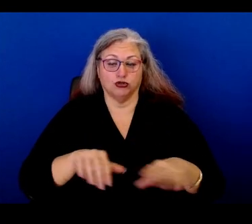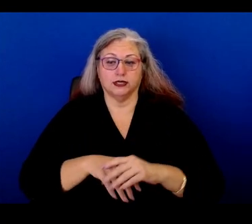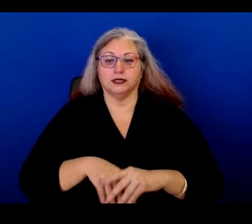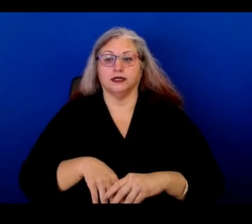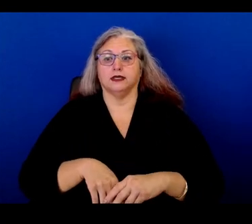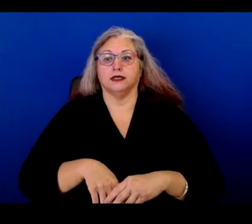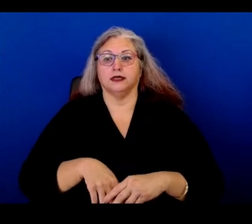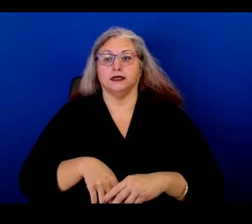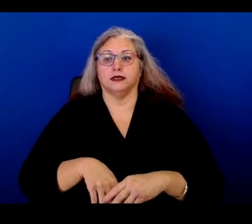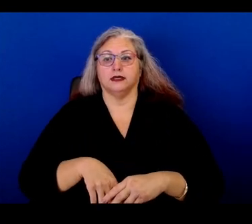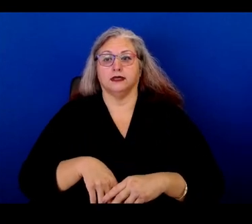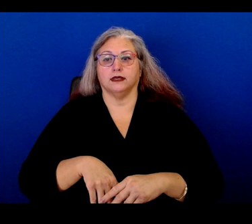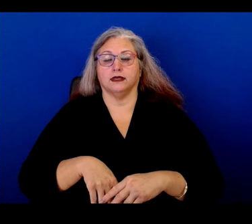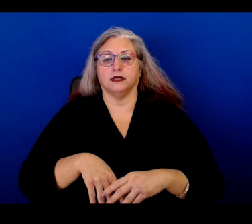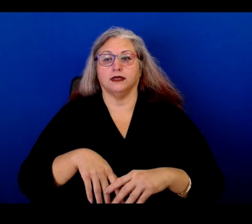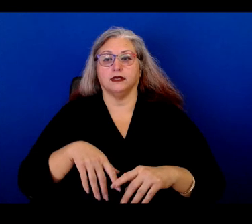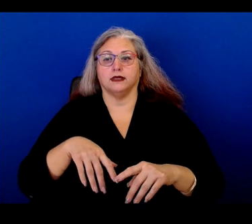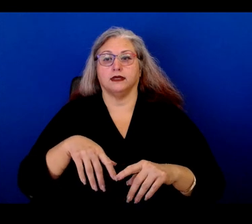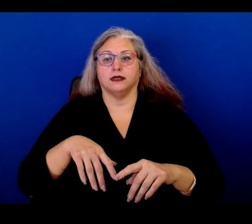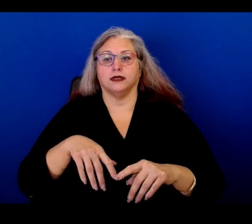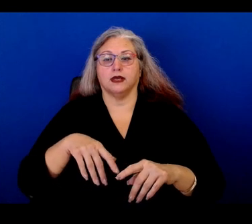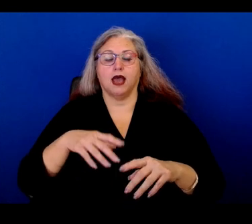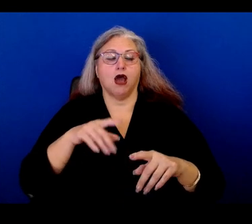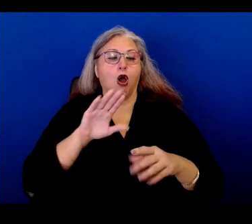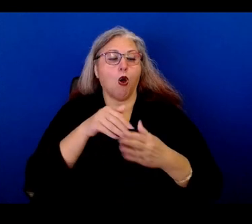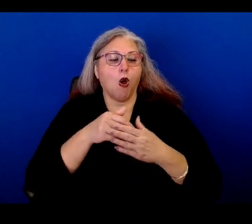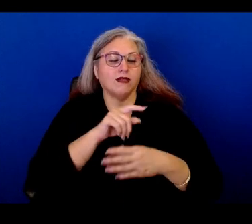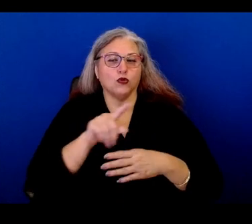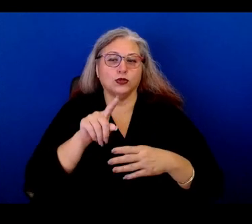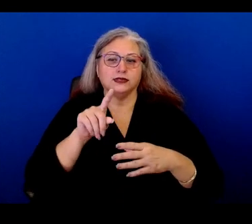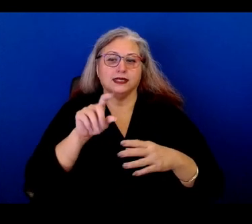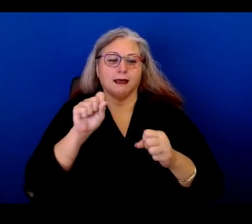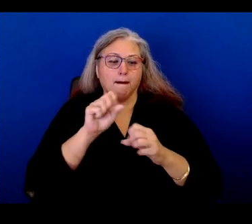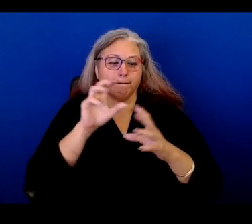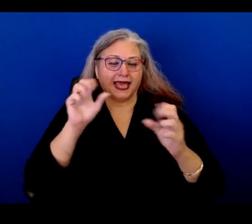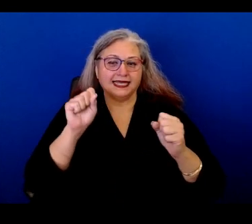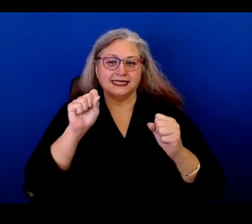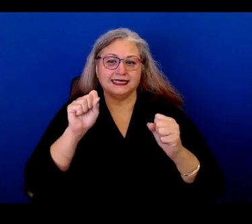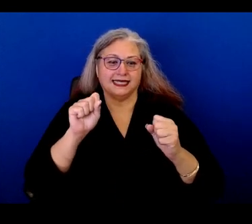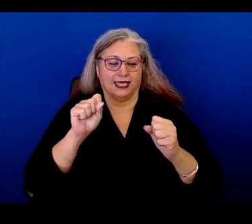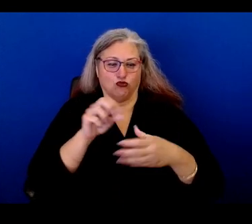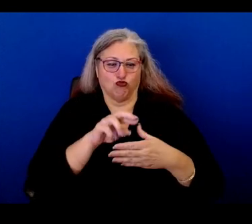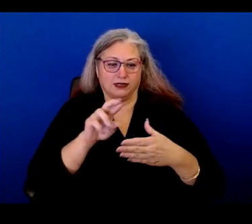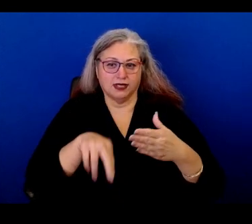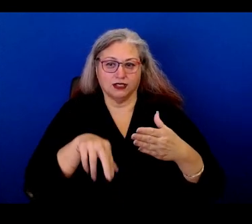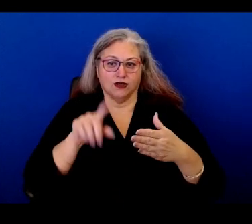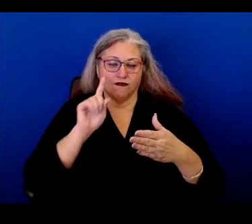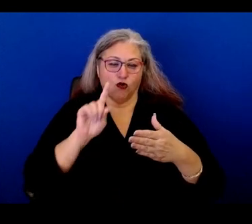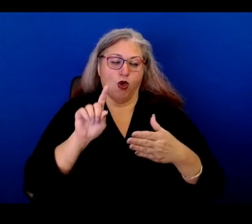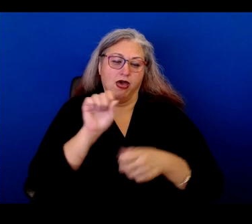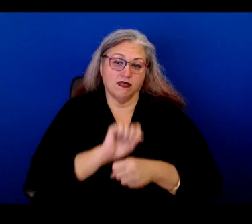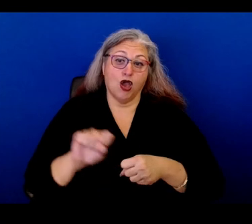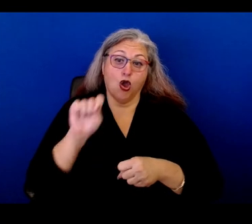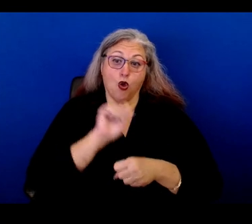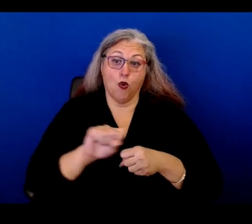And the amazing fruits of that work